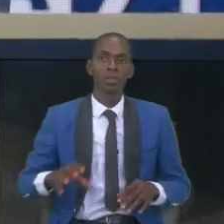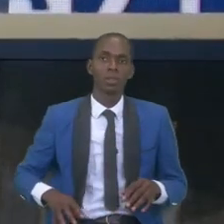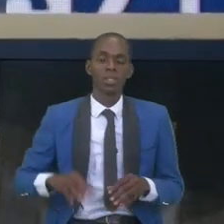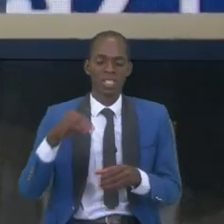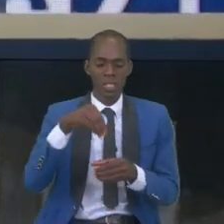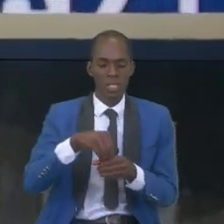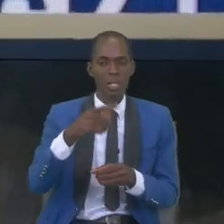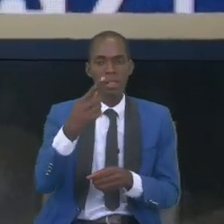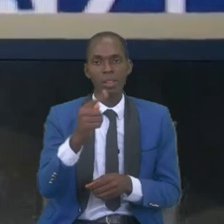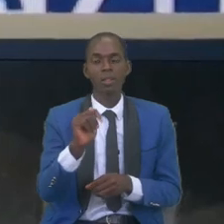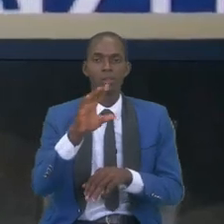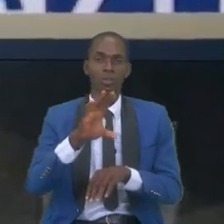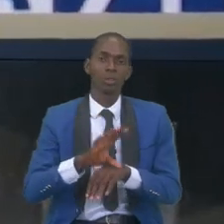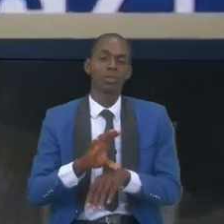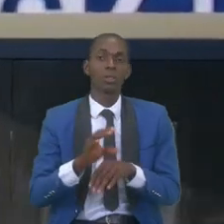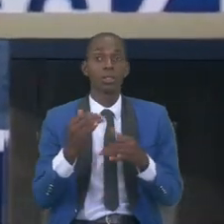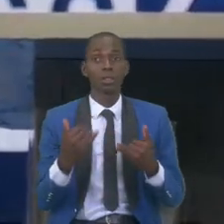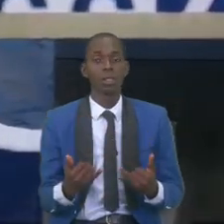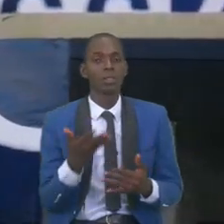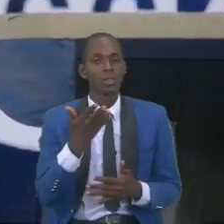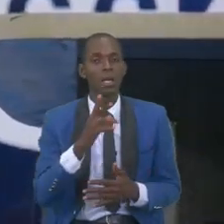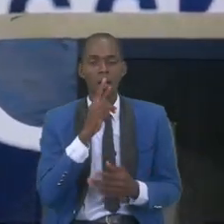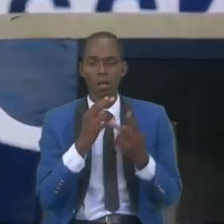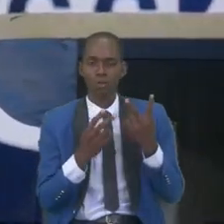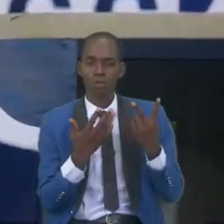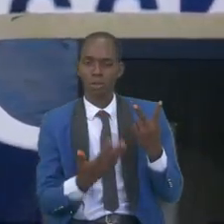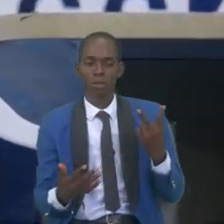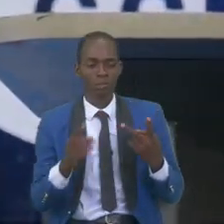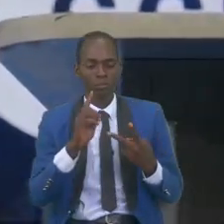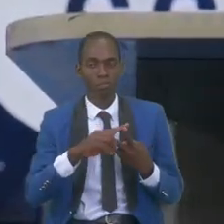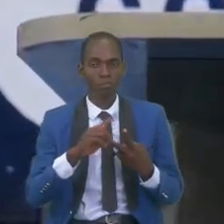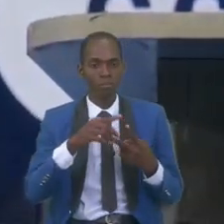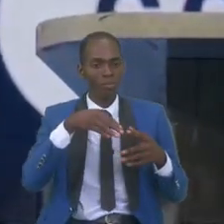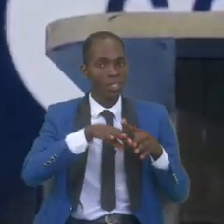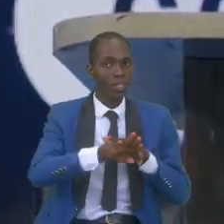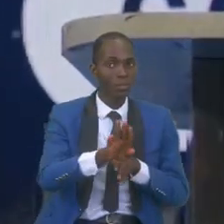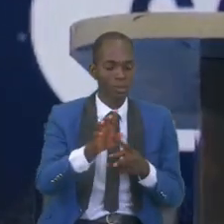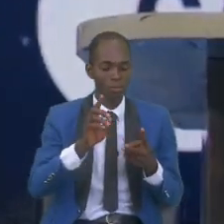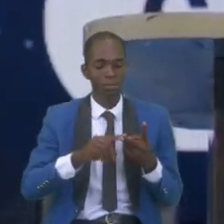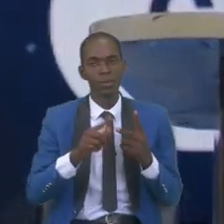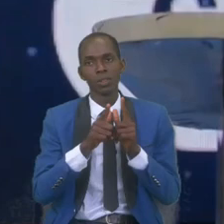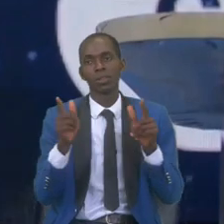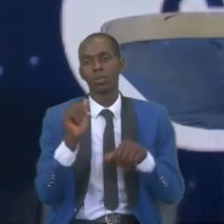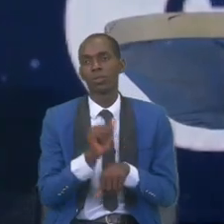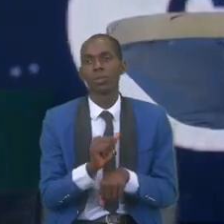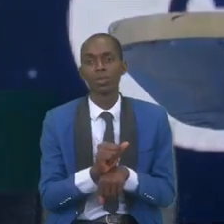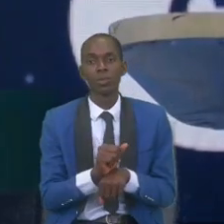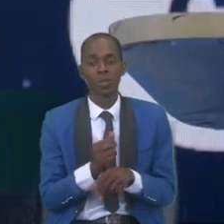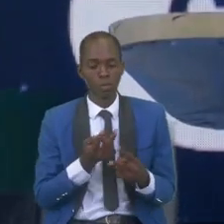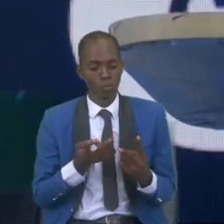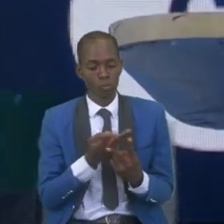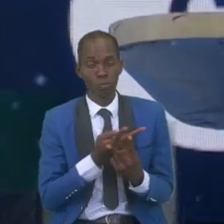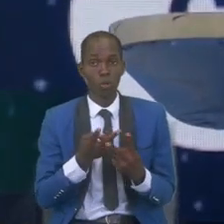in the church. Now, the two things there, entrance and then exploits. Those two